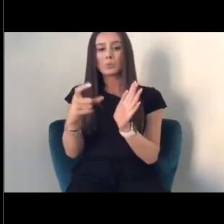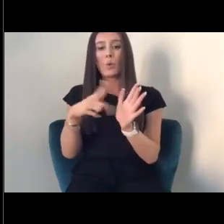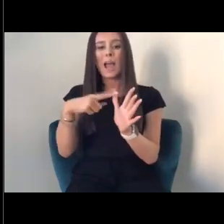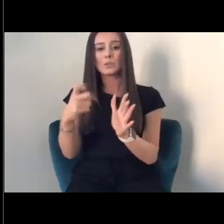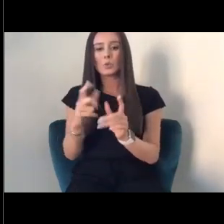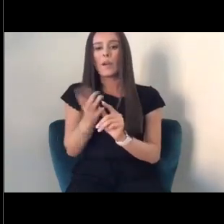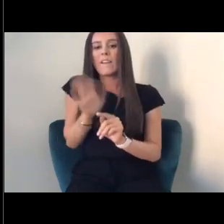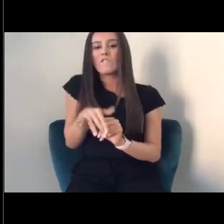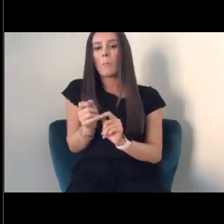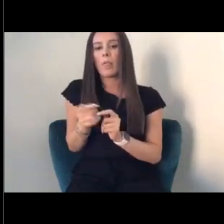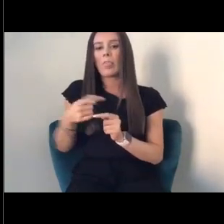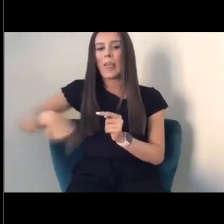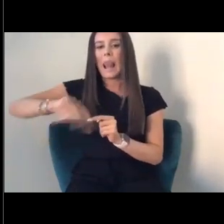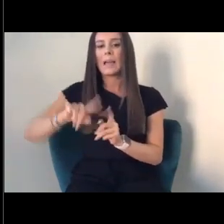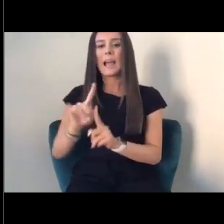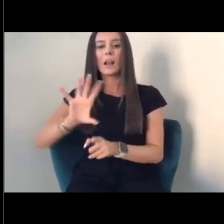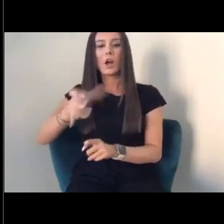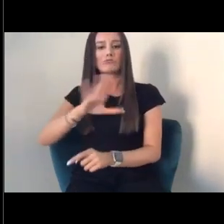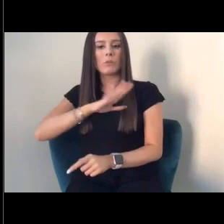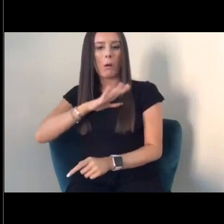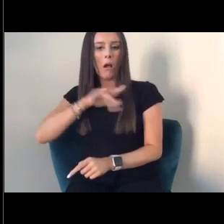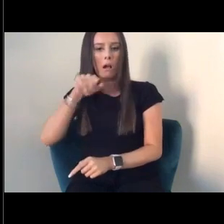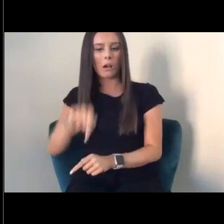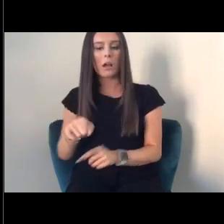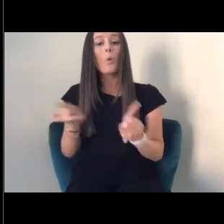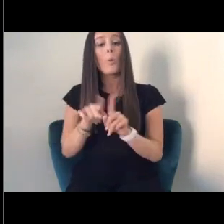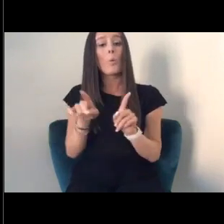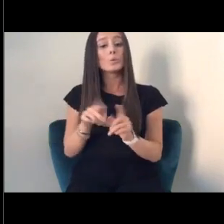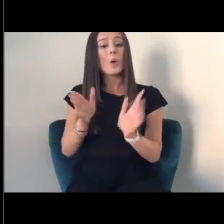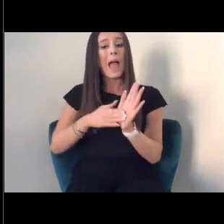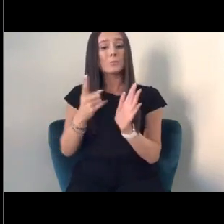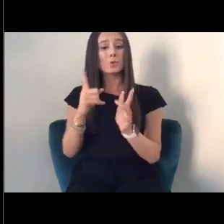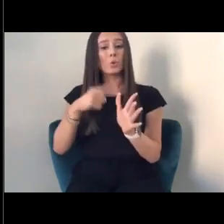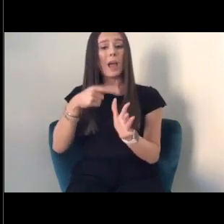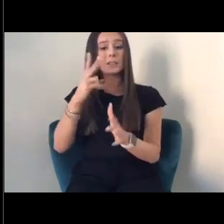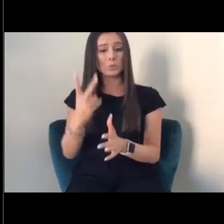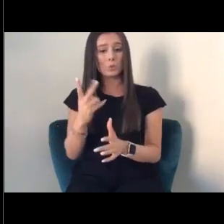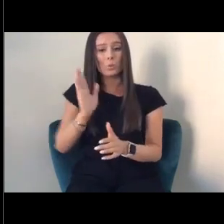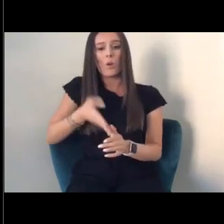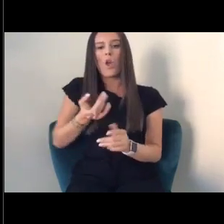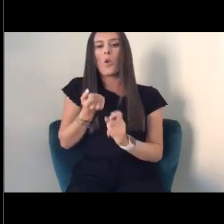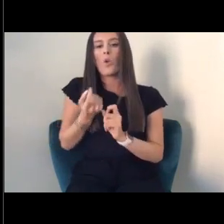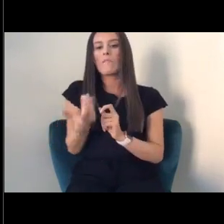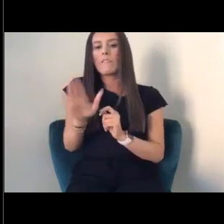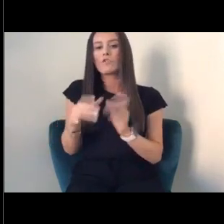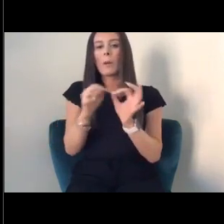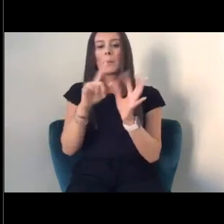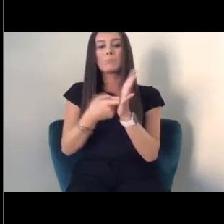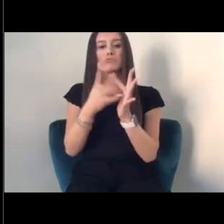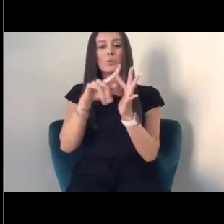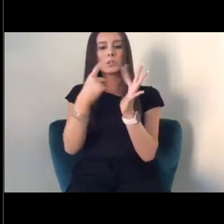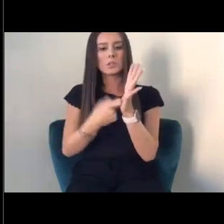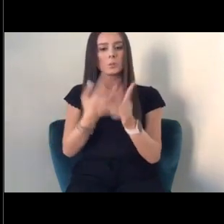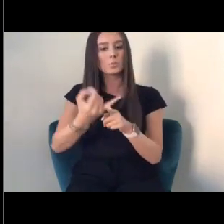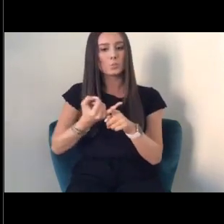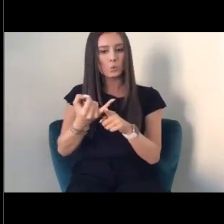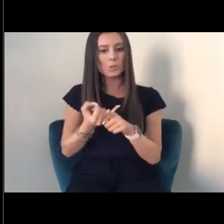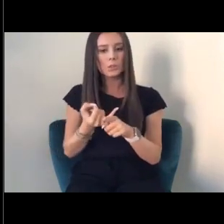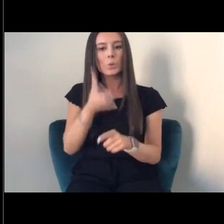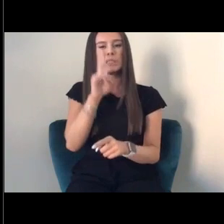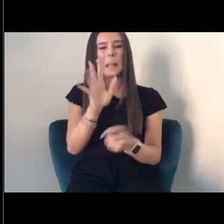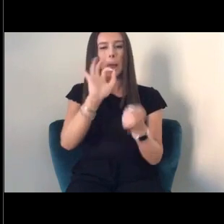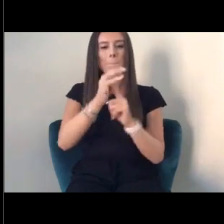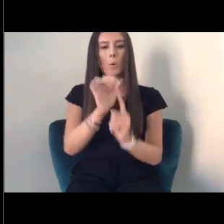and Shawn Wood Country Park, and along the M2A2 near Brewers Wood. You can see some of these indicated on the